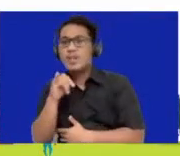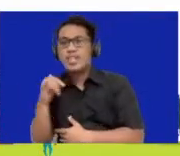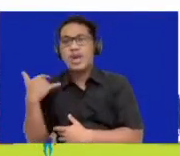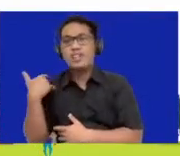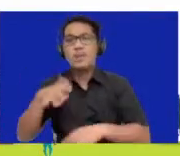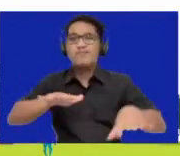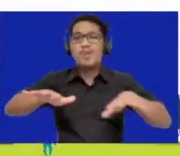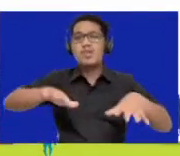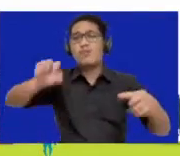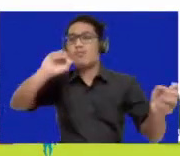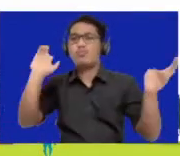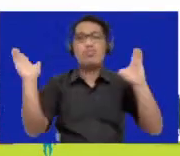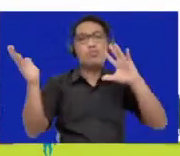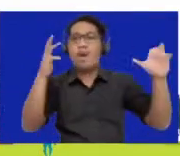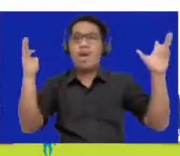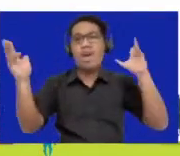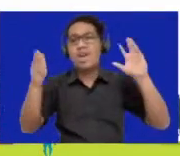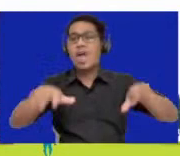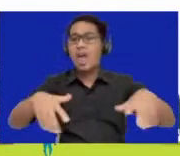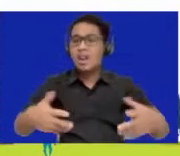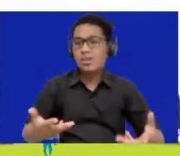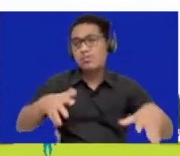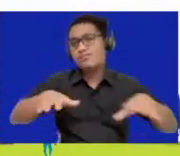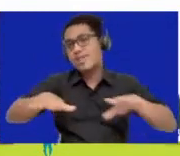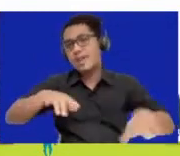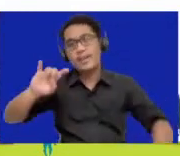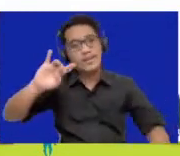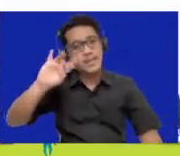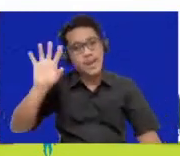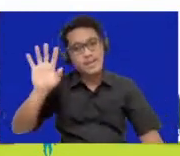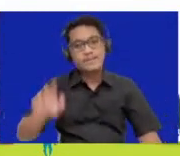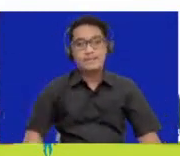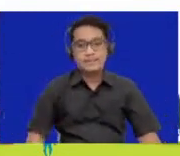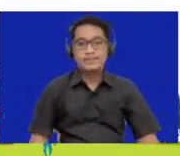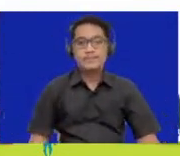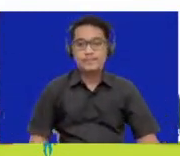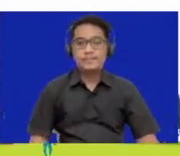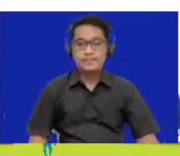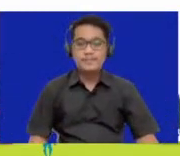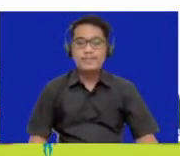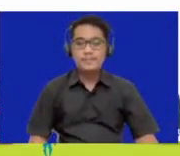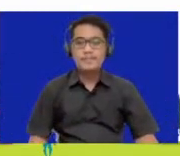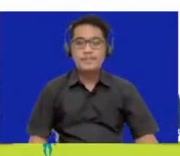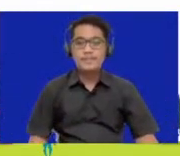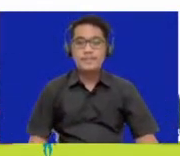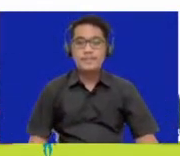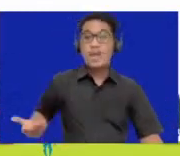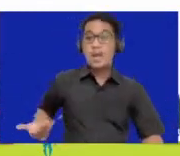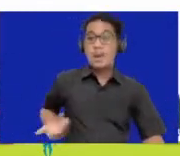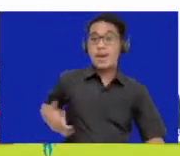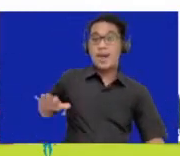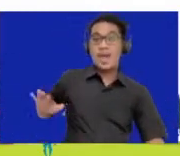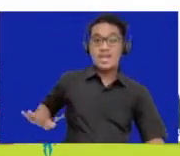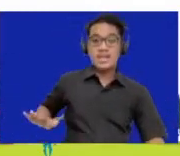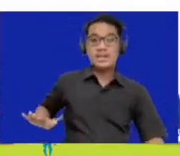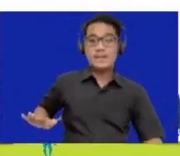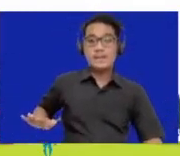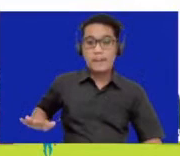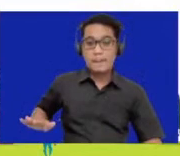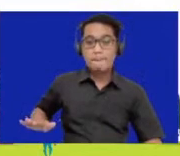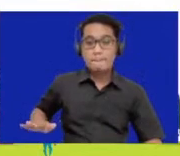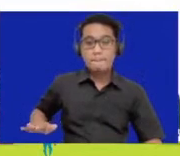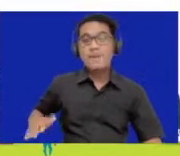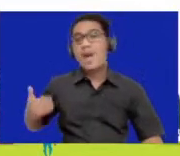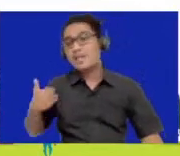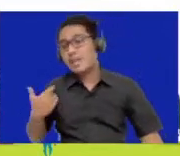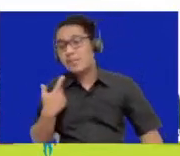is basically one large river delta, where the waters of several of the